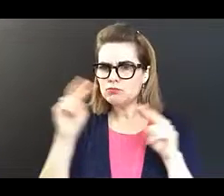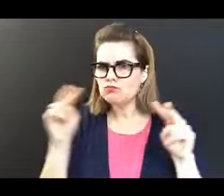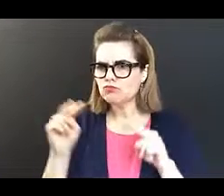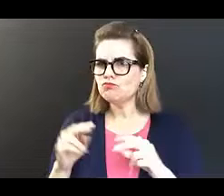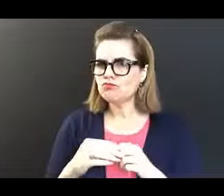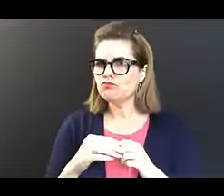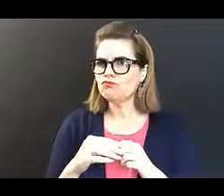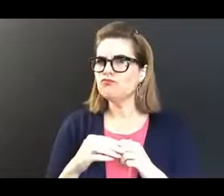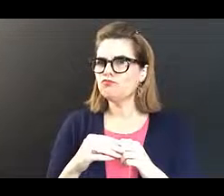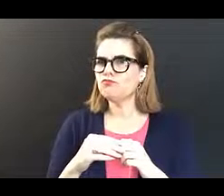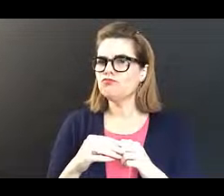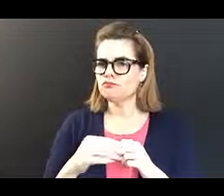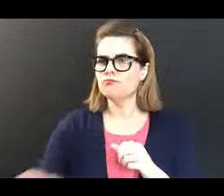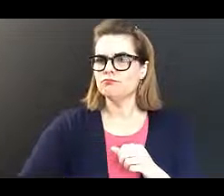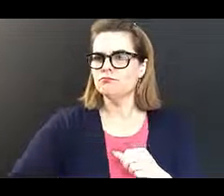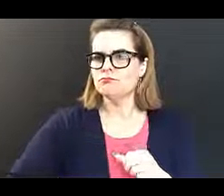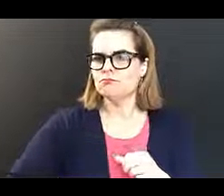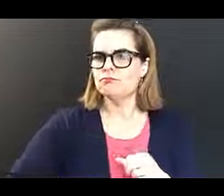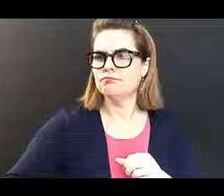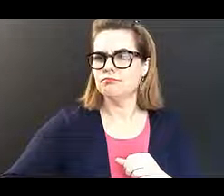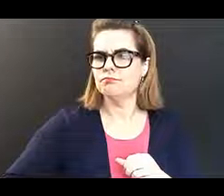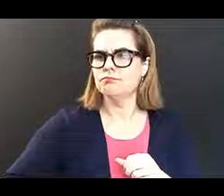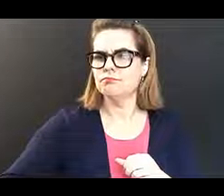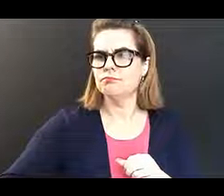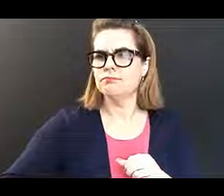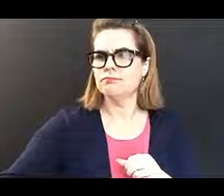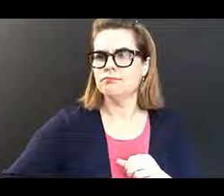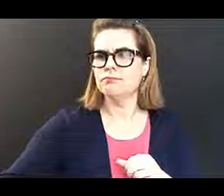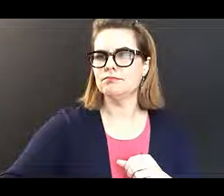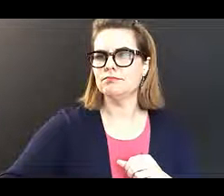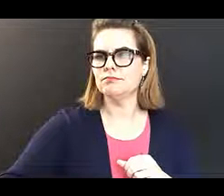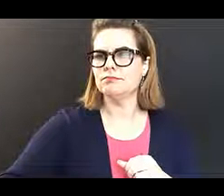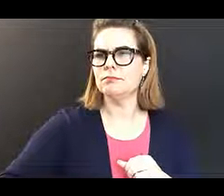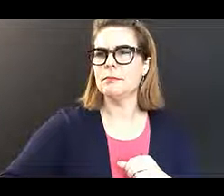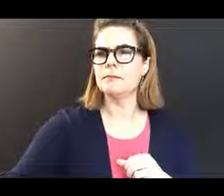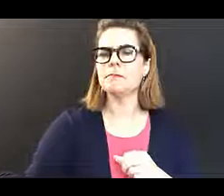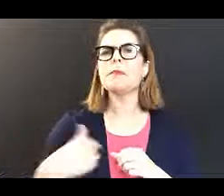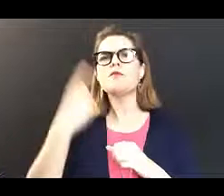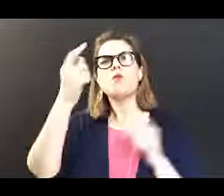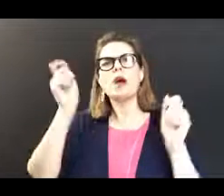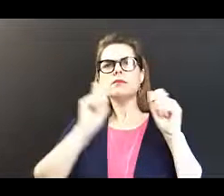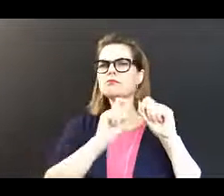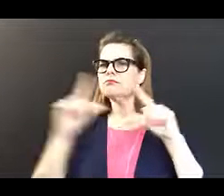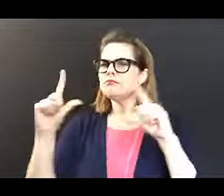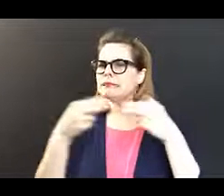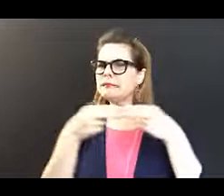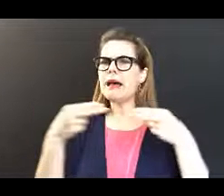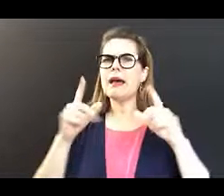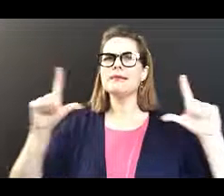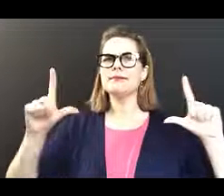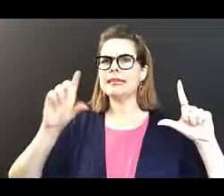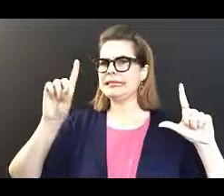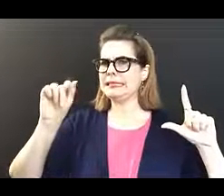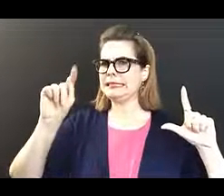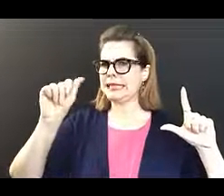students. This is one data slide that I just wanted to share. This is actually events that we